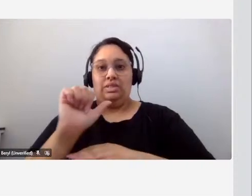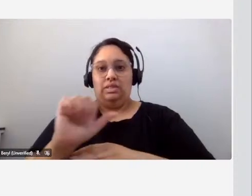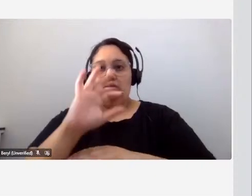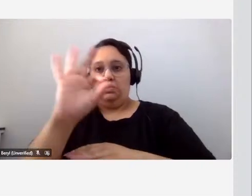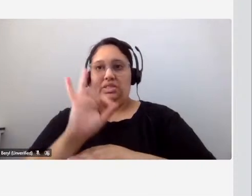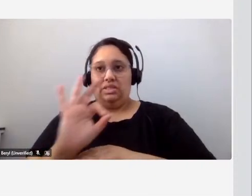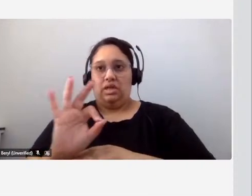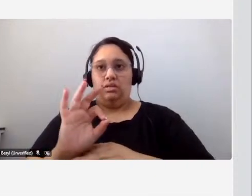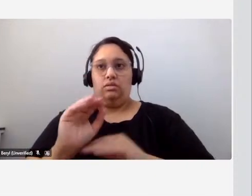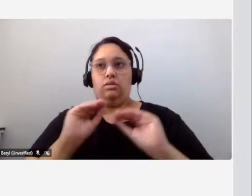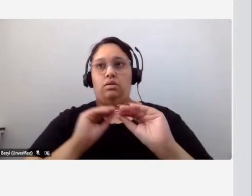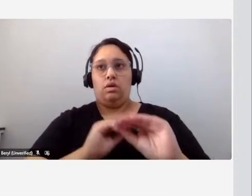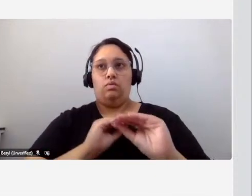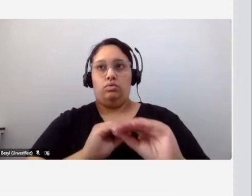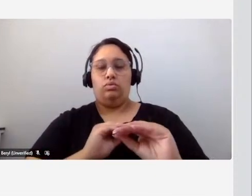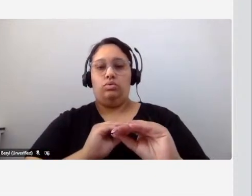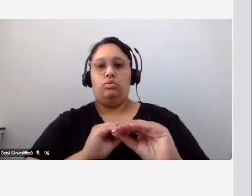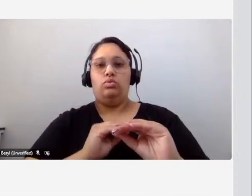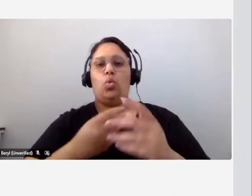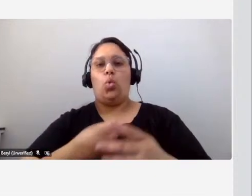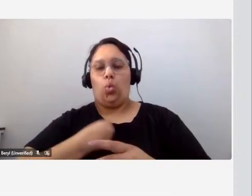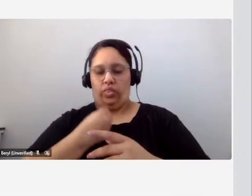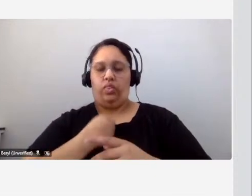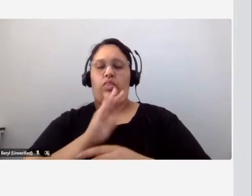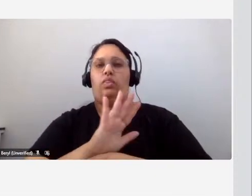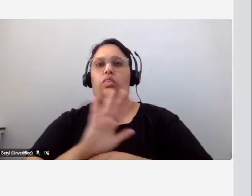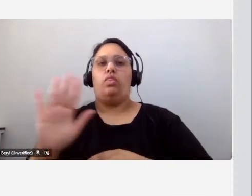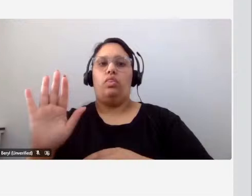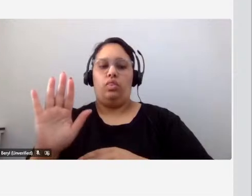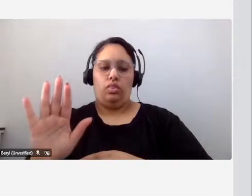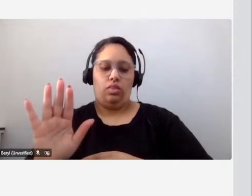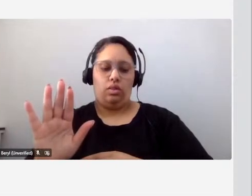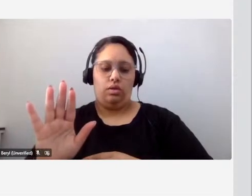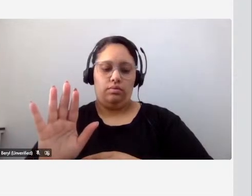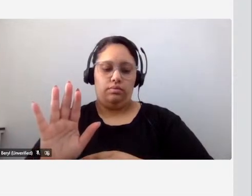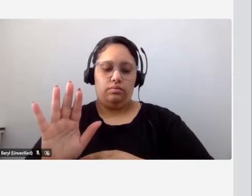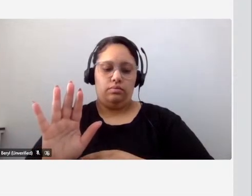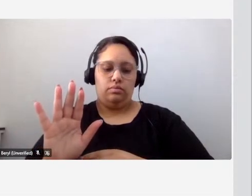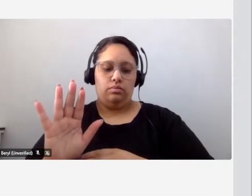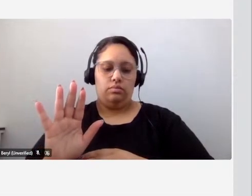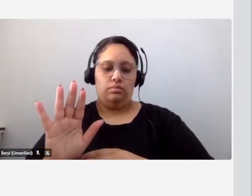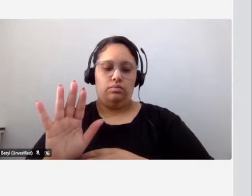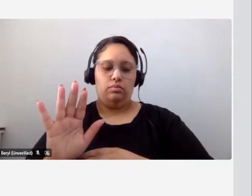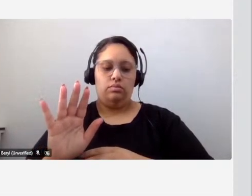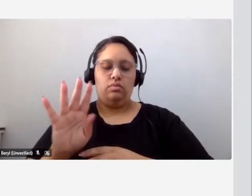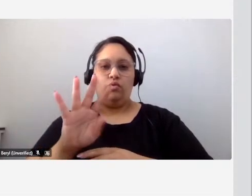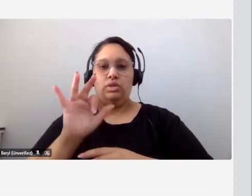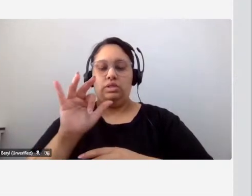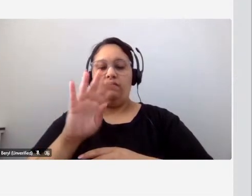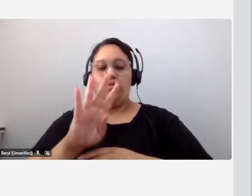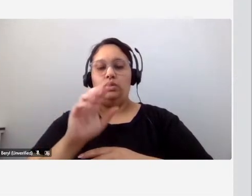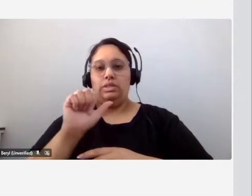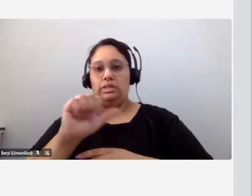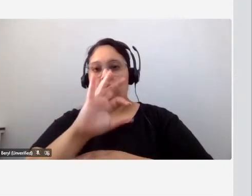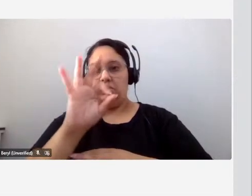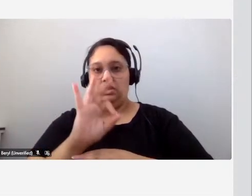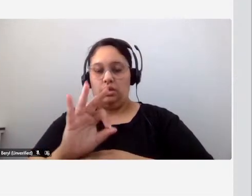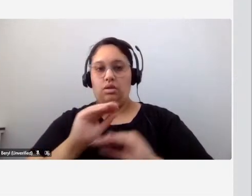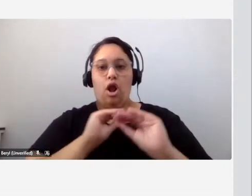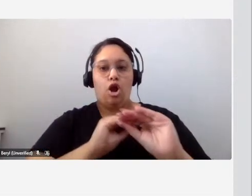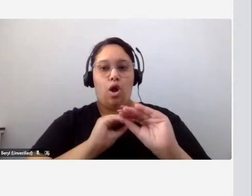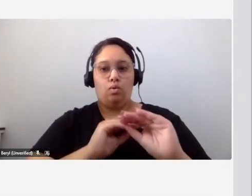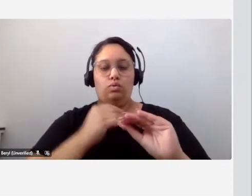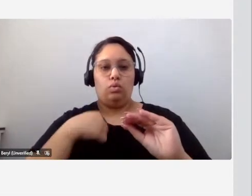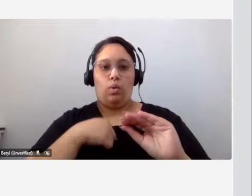46% of them are youth. So 46% of the coaches that we